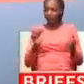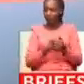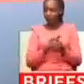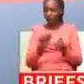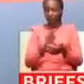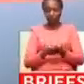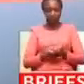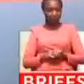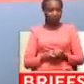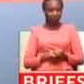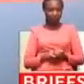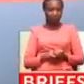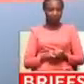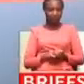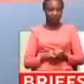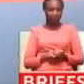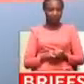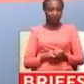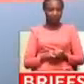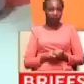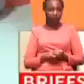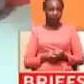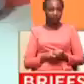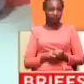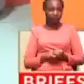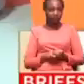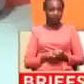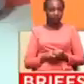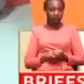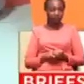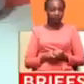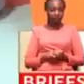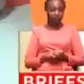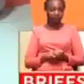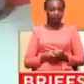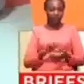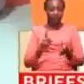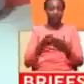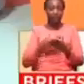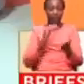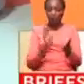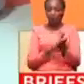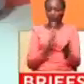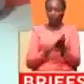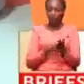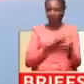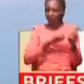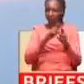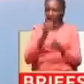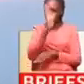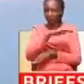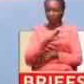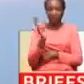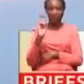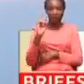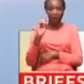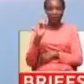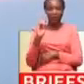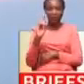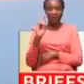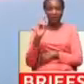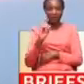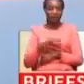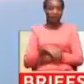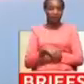mean, needless to say, I got out of town quick. I got out of Mombasa quick, got back to Nairobi, and, you know, I stopped messing with this guy.